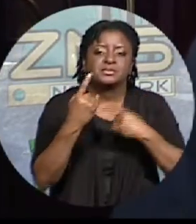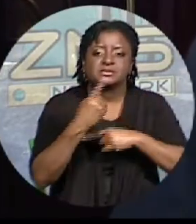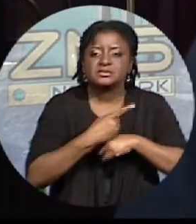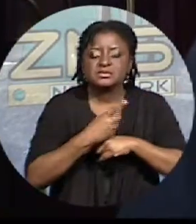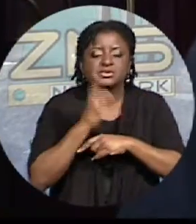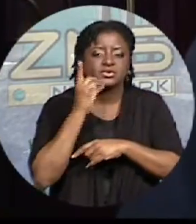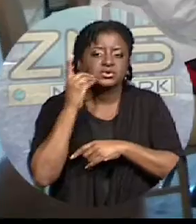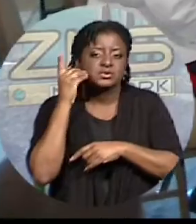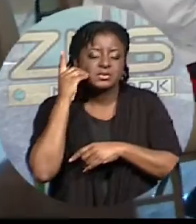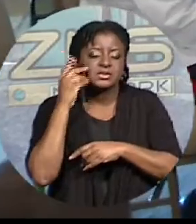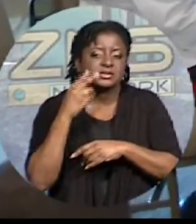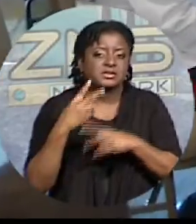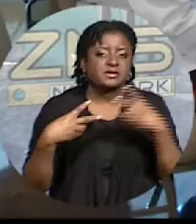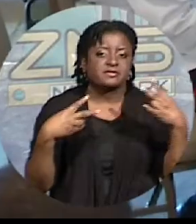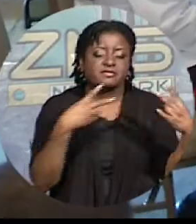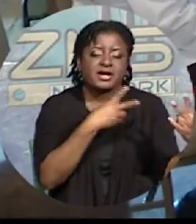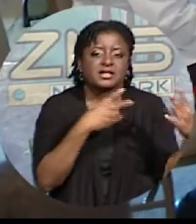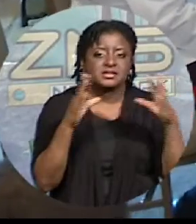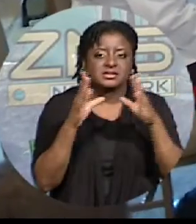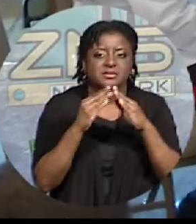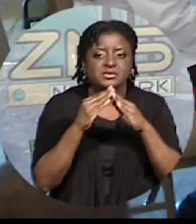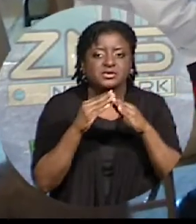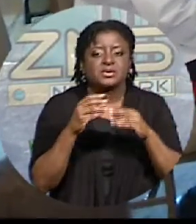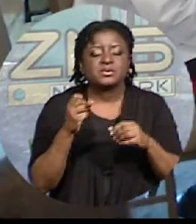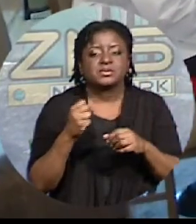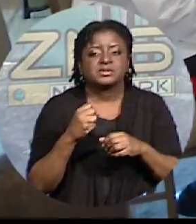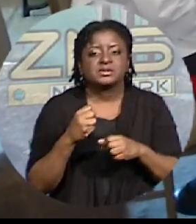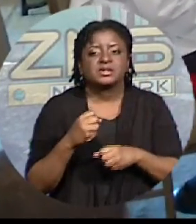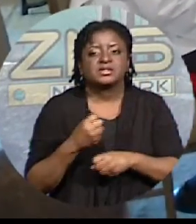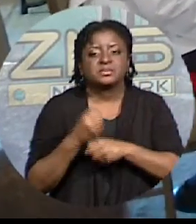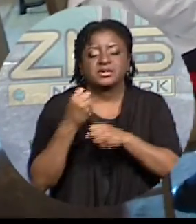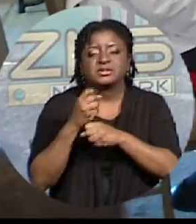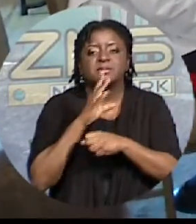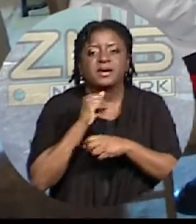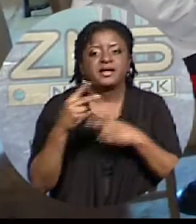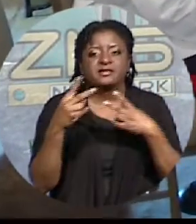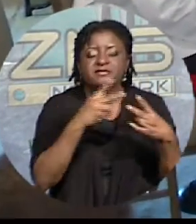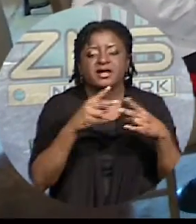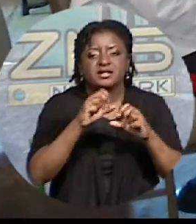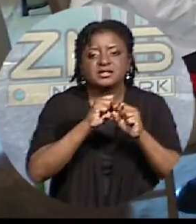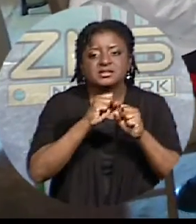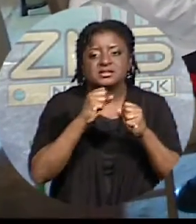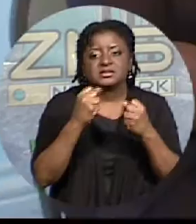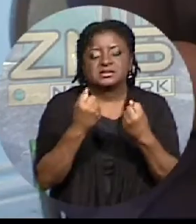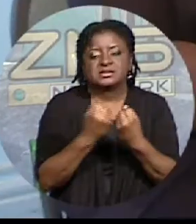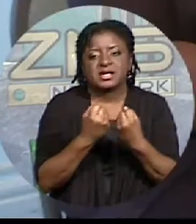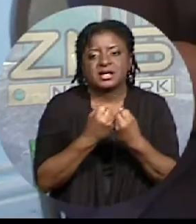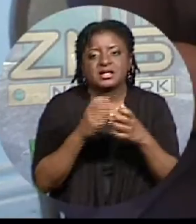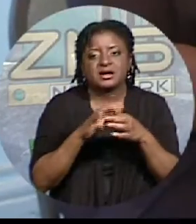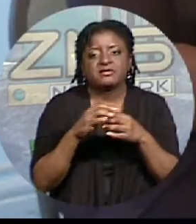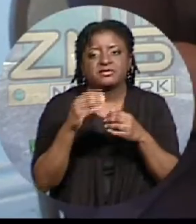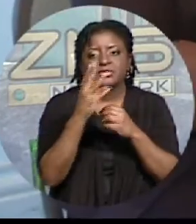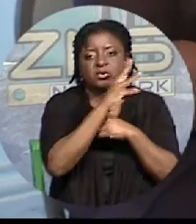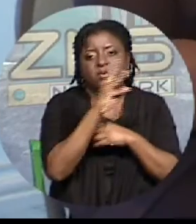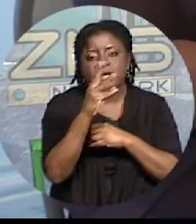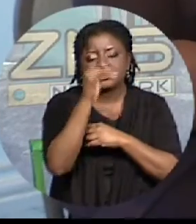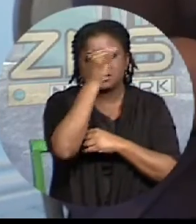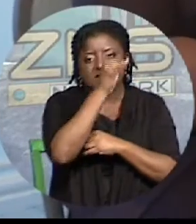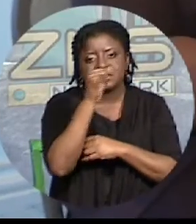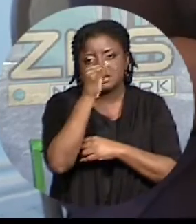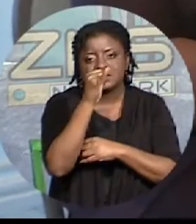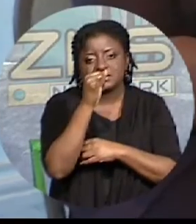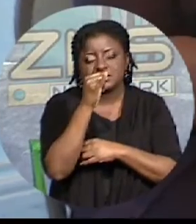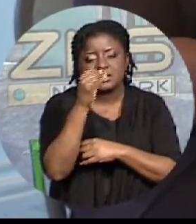violence seminar was sponsored by the Bible Society of the West Indies. Its Secretary General, Courtney Stewart, said domestic violence in the region